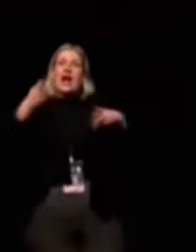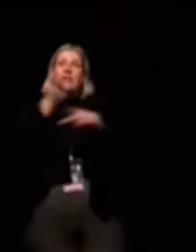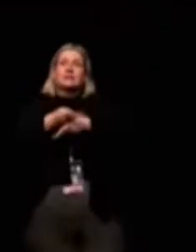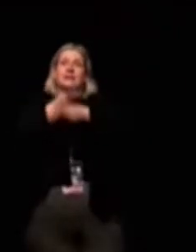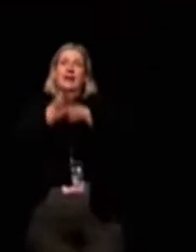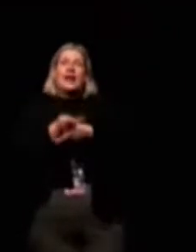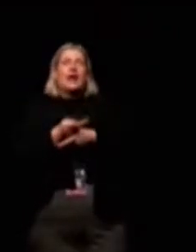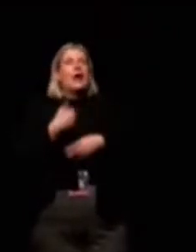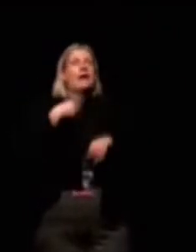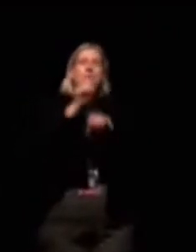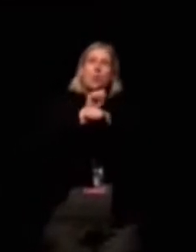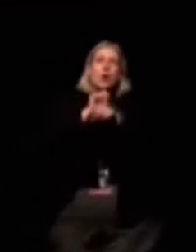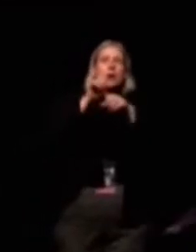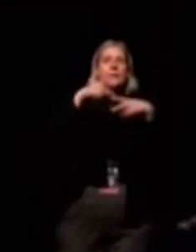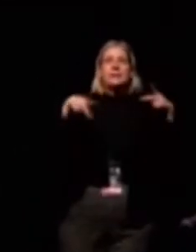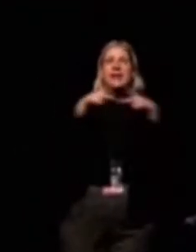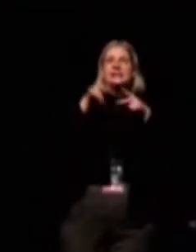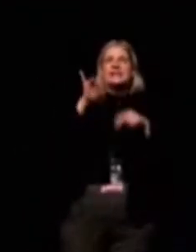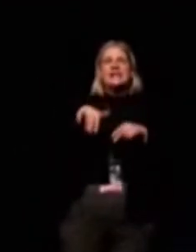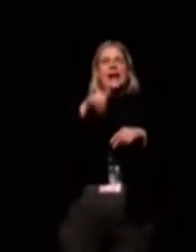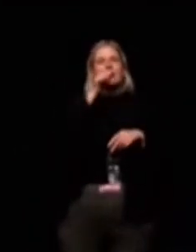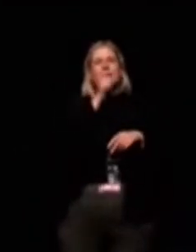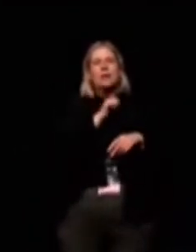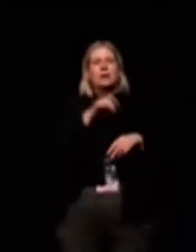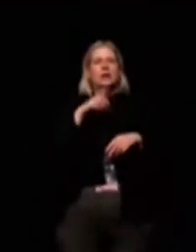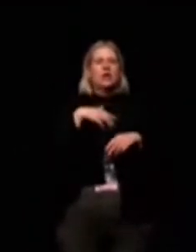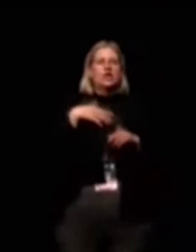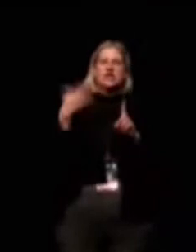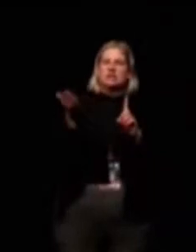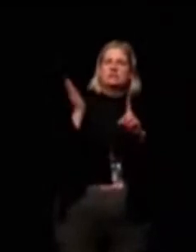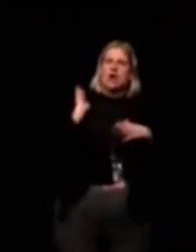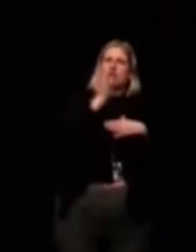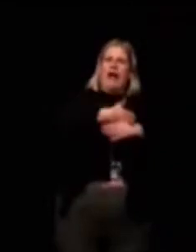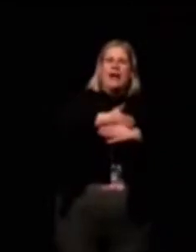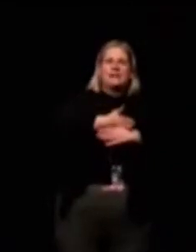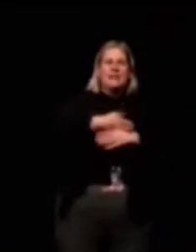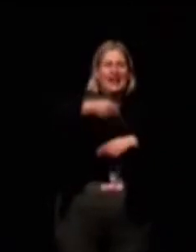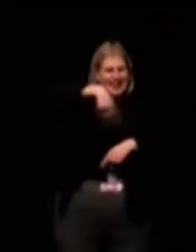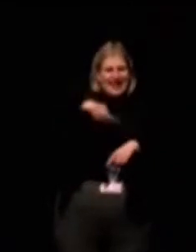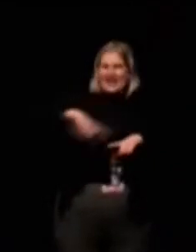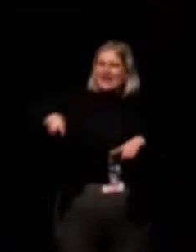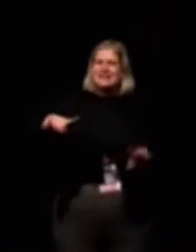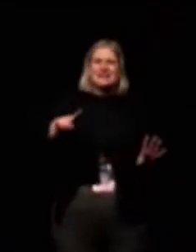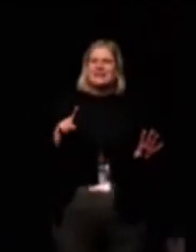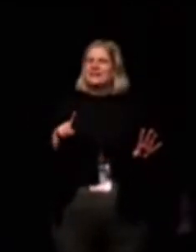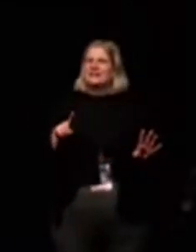tolerate a culture of harassment. These challenges are real.